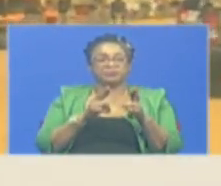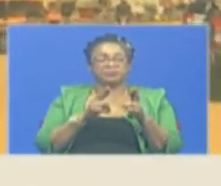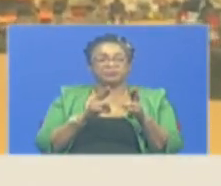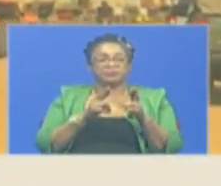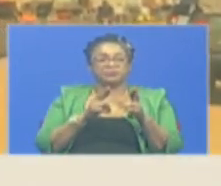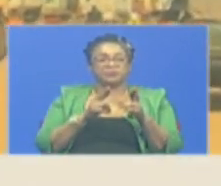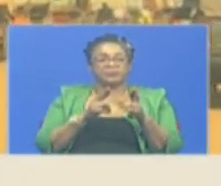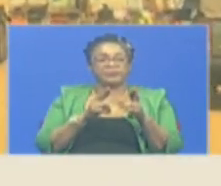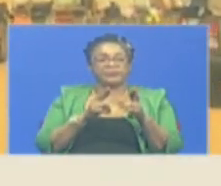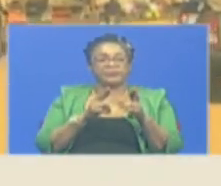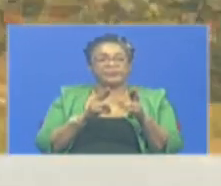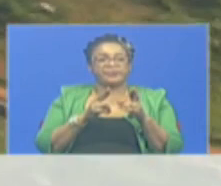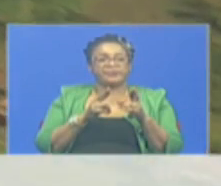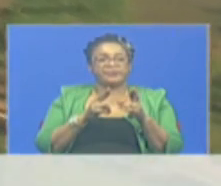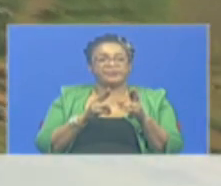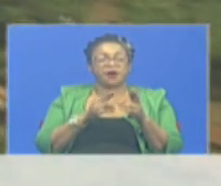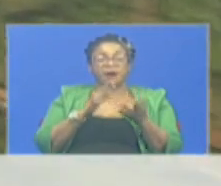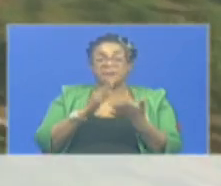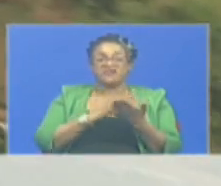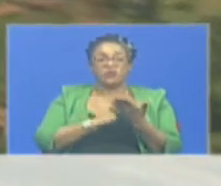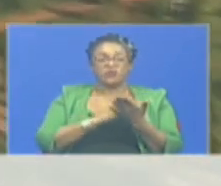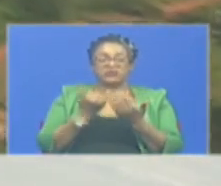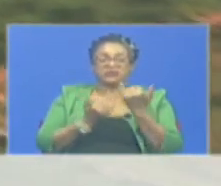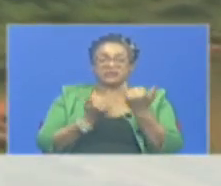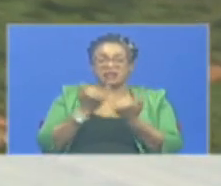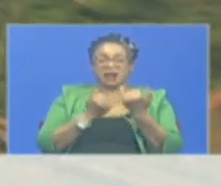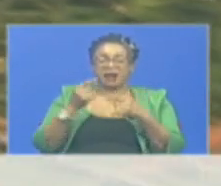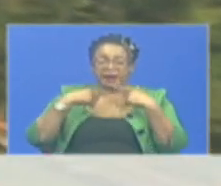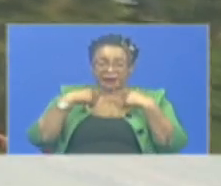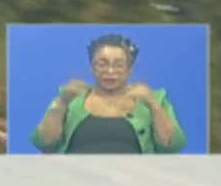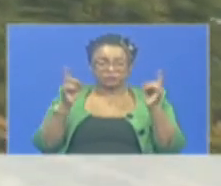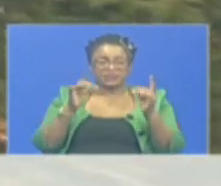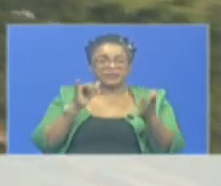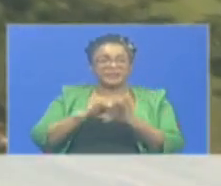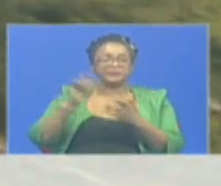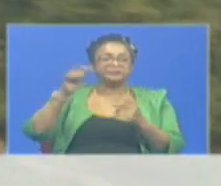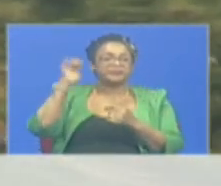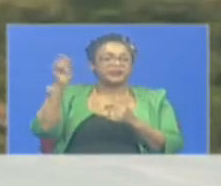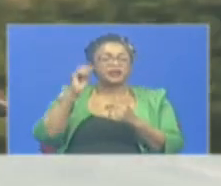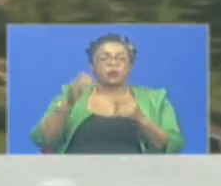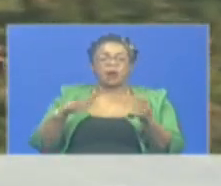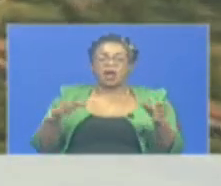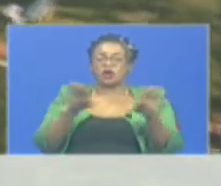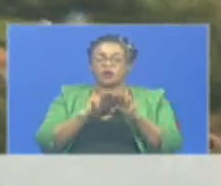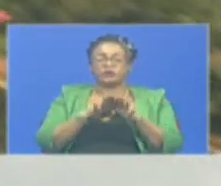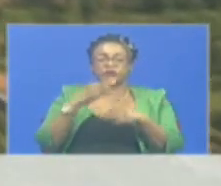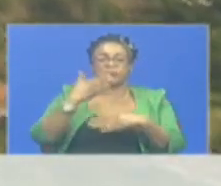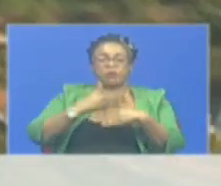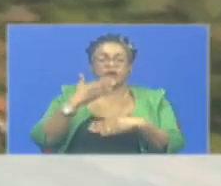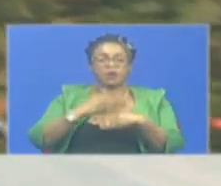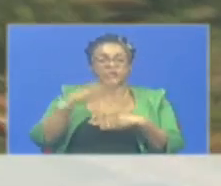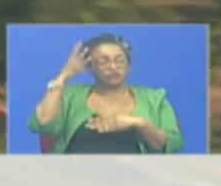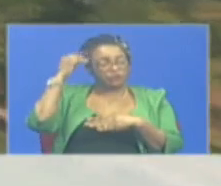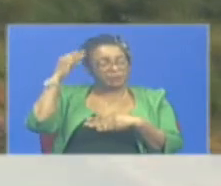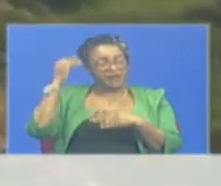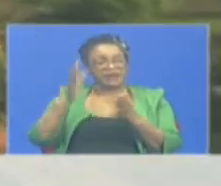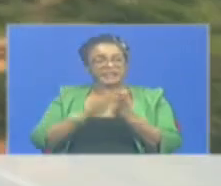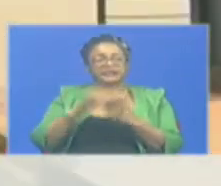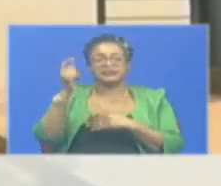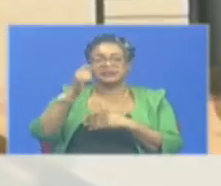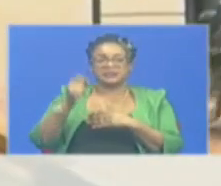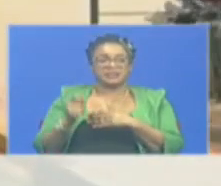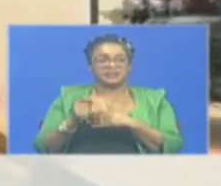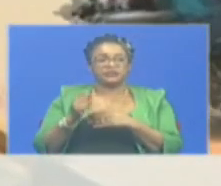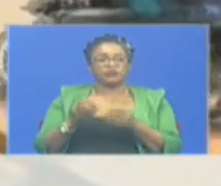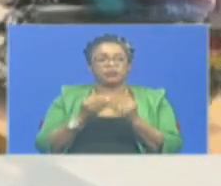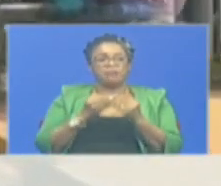Even before Saturday's announcement that Kenya would close its borders with Somalia and Tanzania except for cargo vehicles in order to